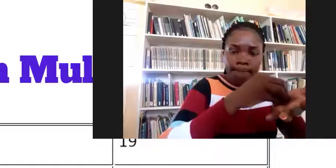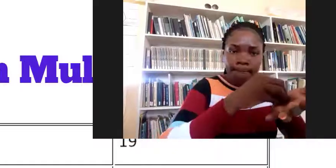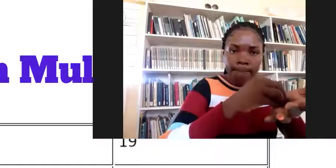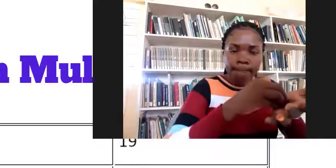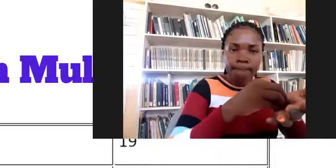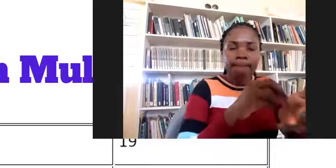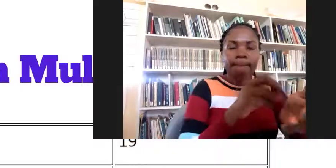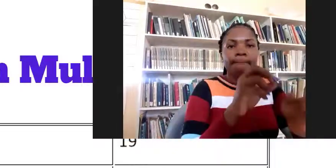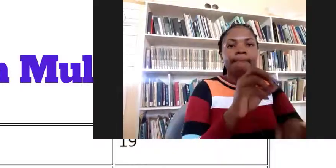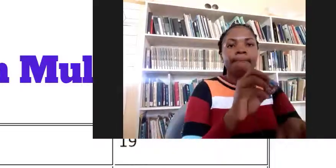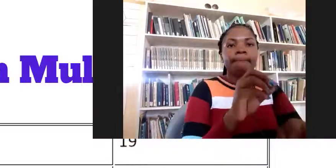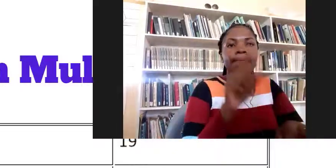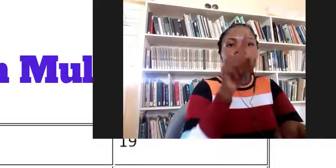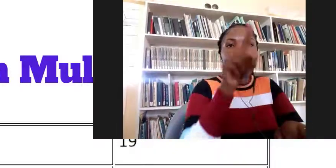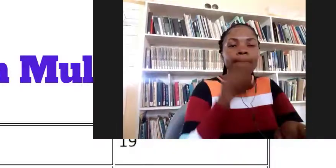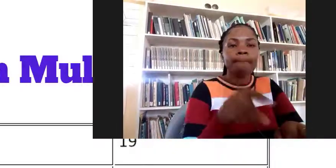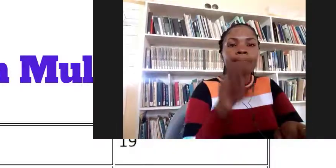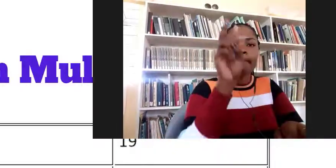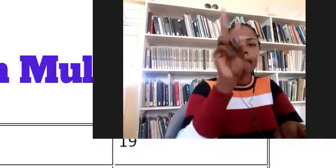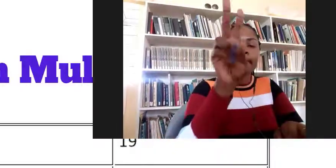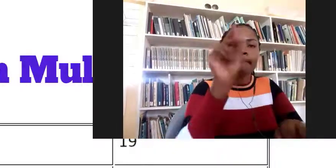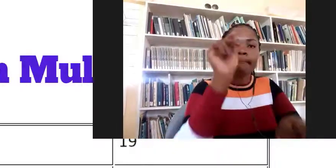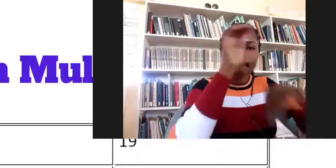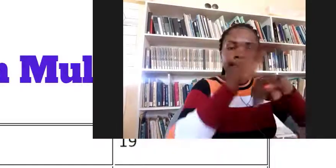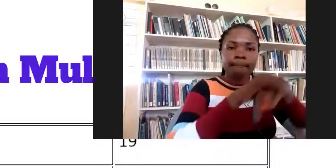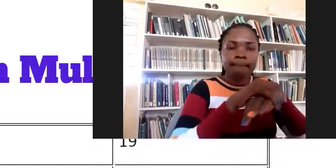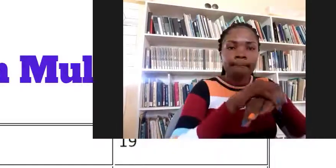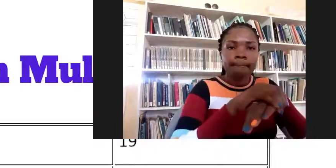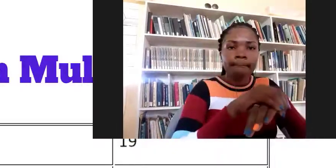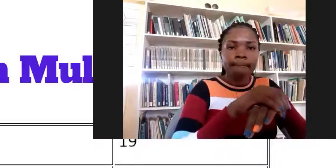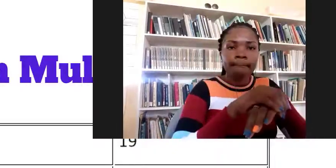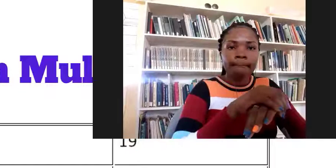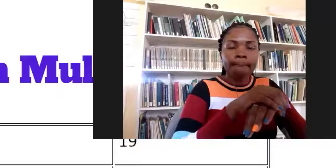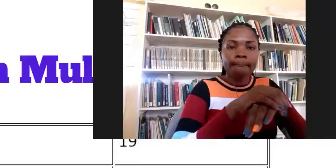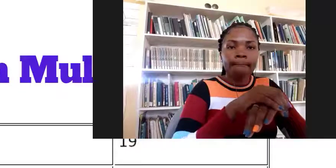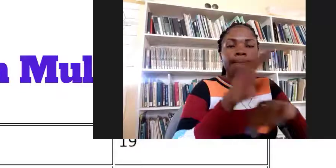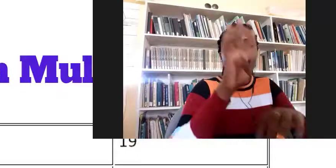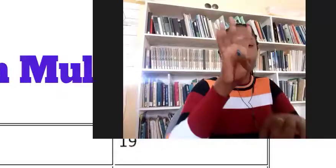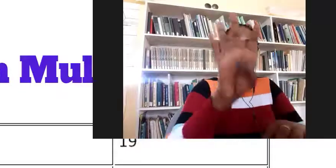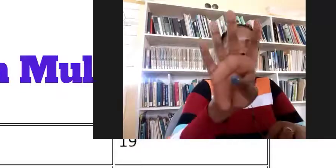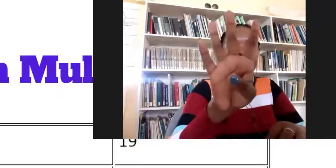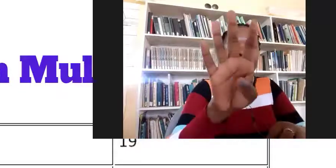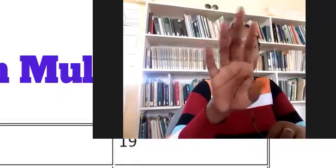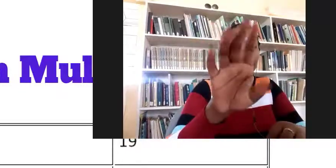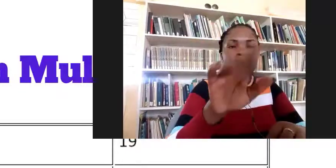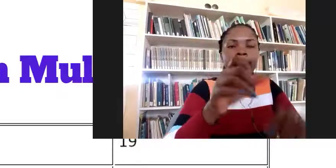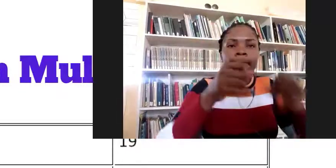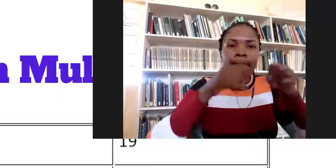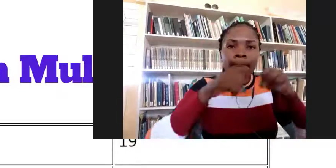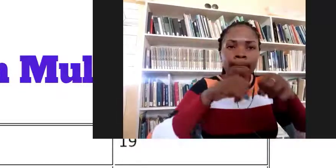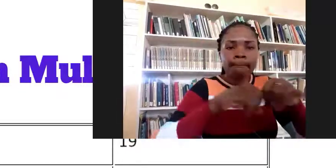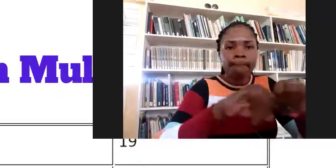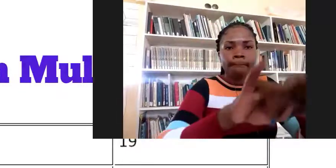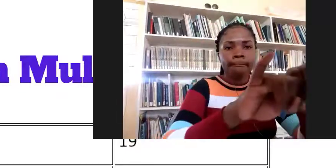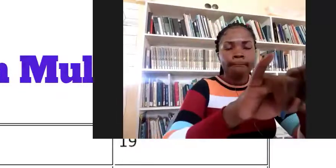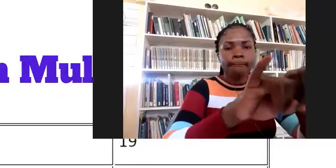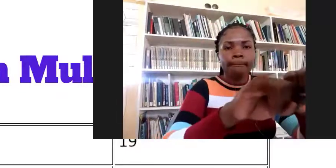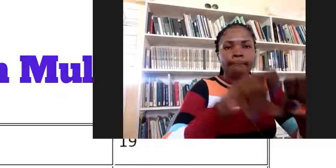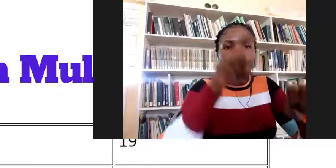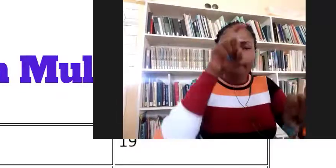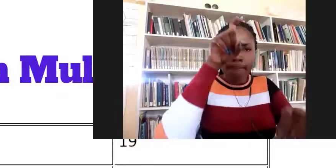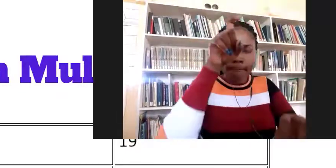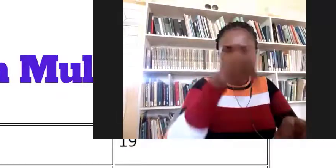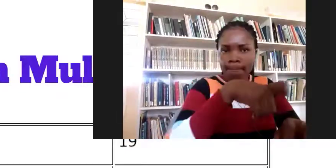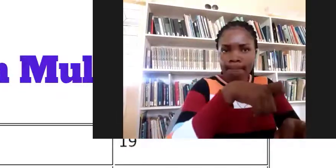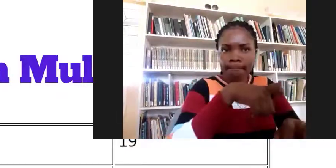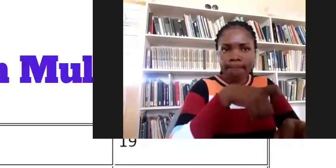We keep on doing the same until we get 1 on the right, until we get 1 on the right hand